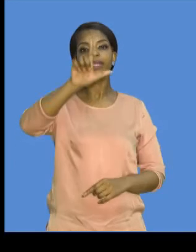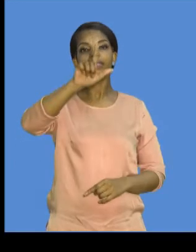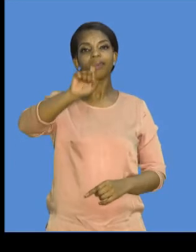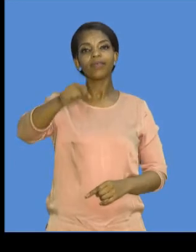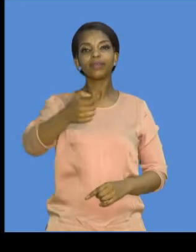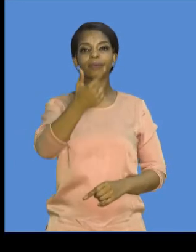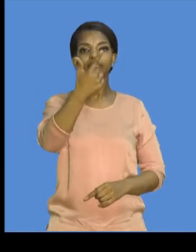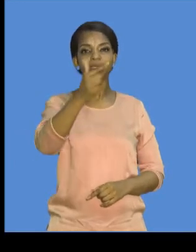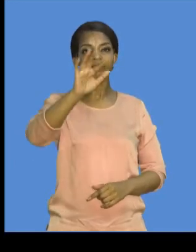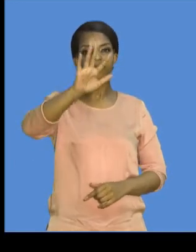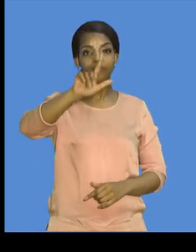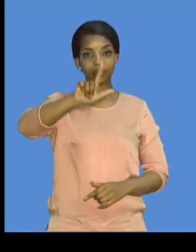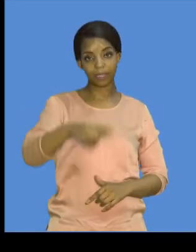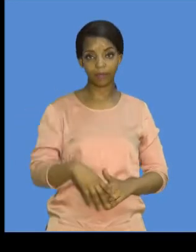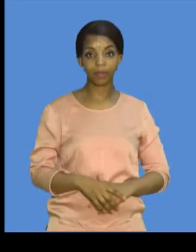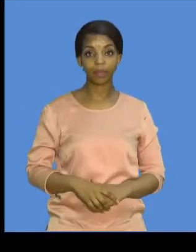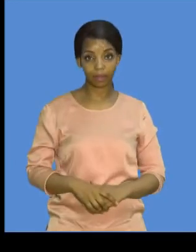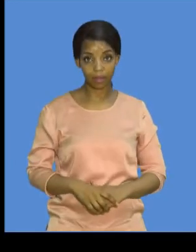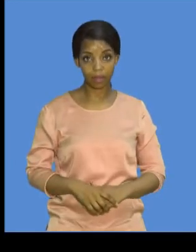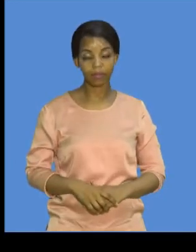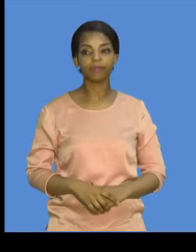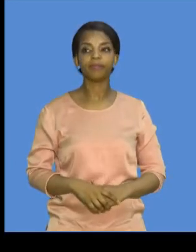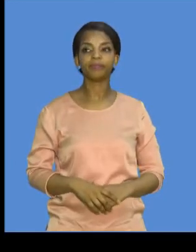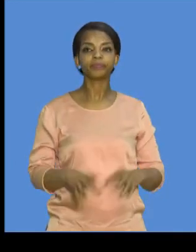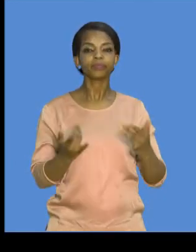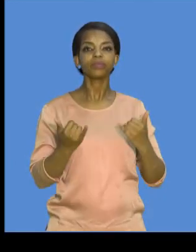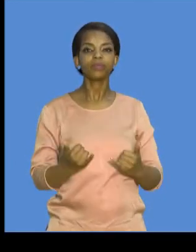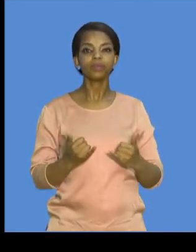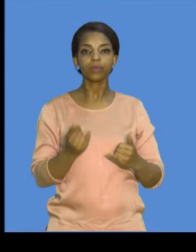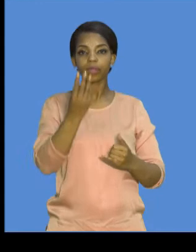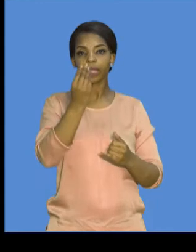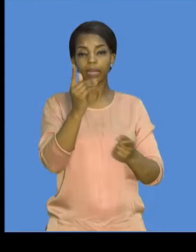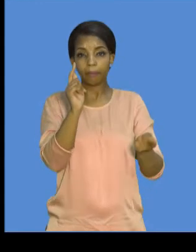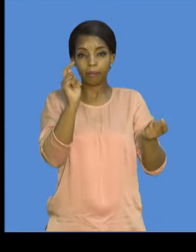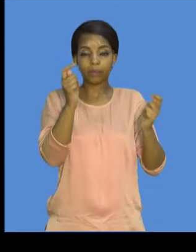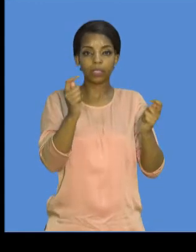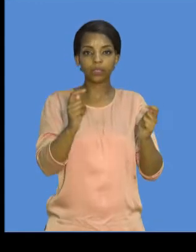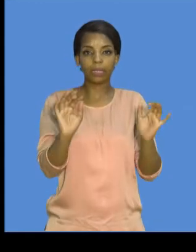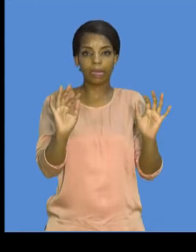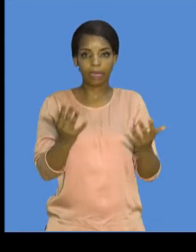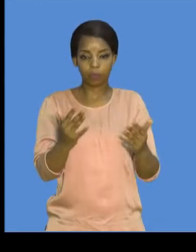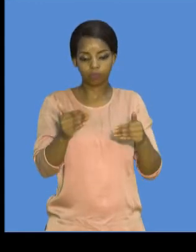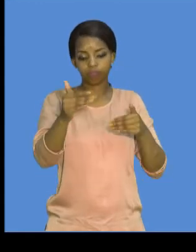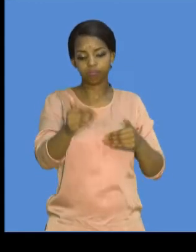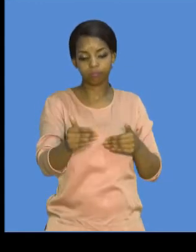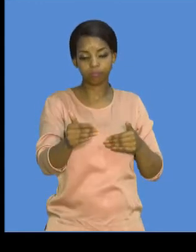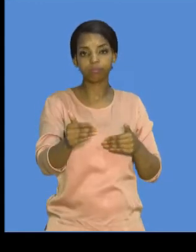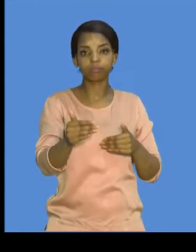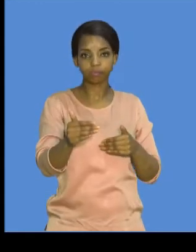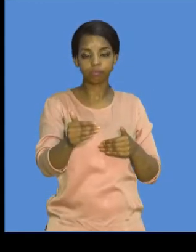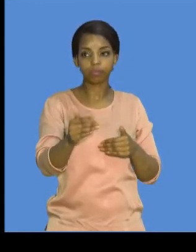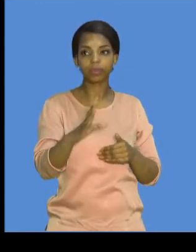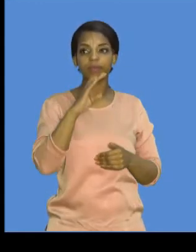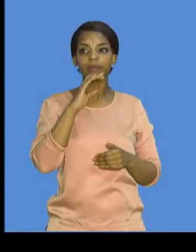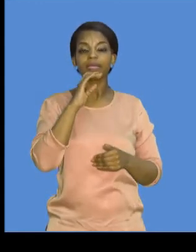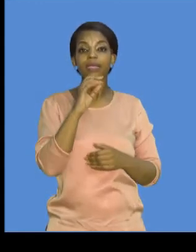7,757. The time it takes to double, which means from, if you double the time, if you go to